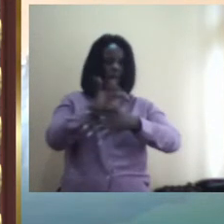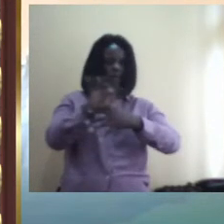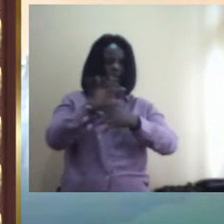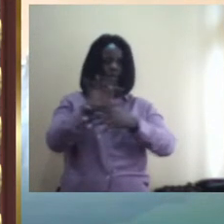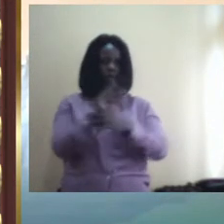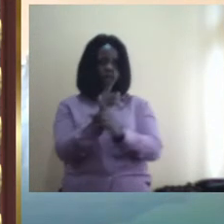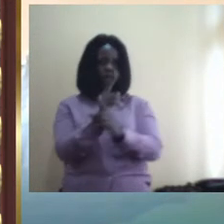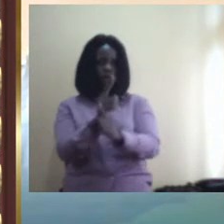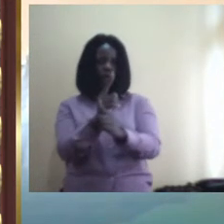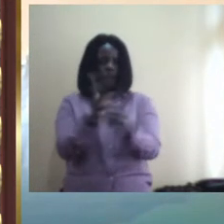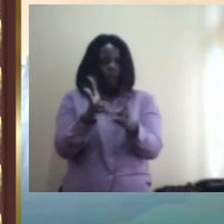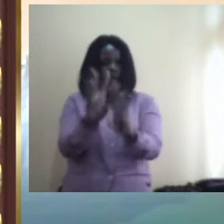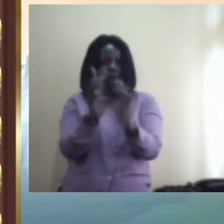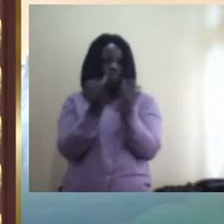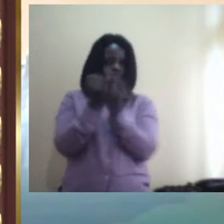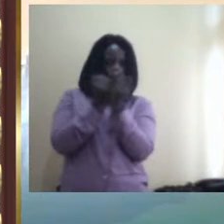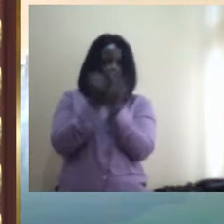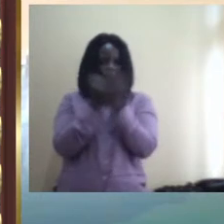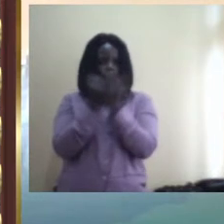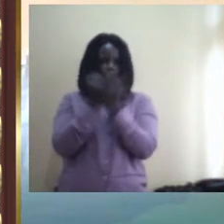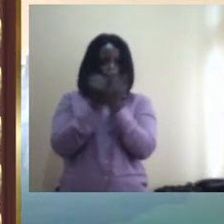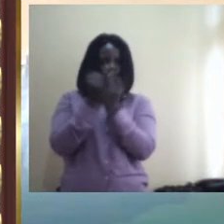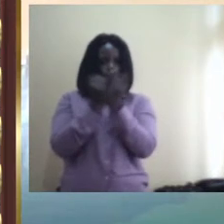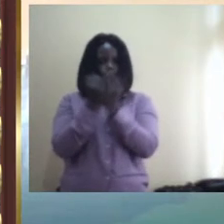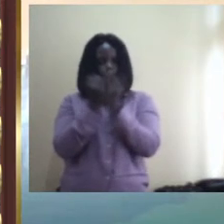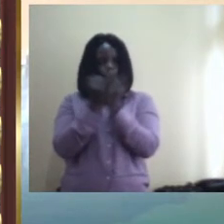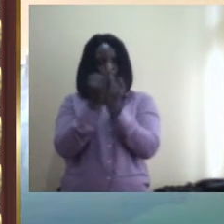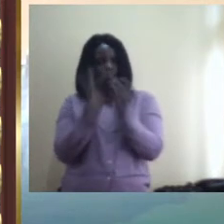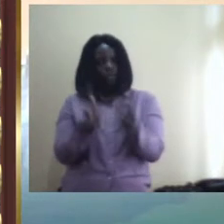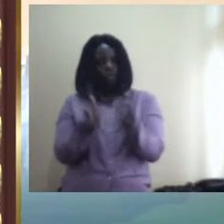commodity competitive and comparative